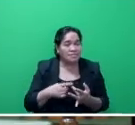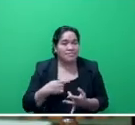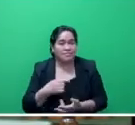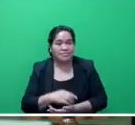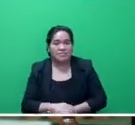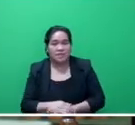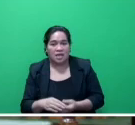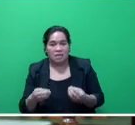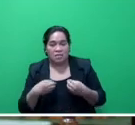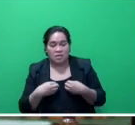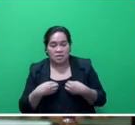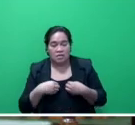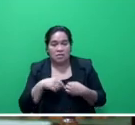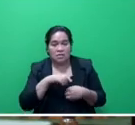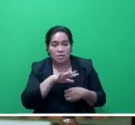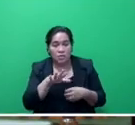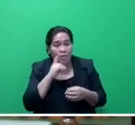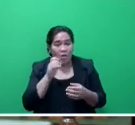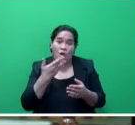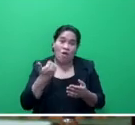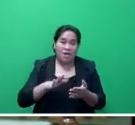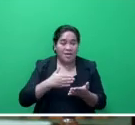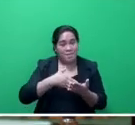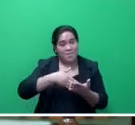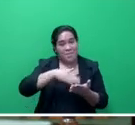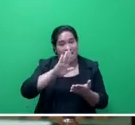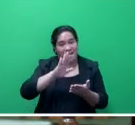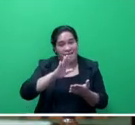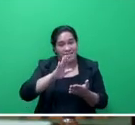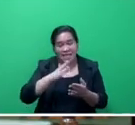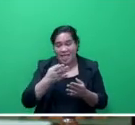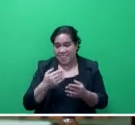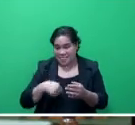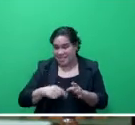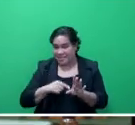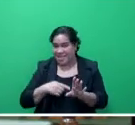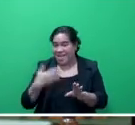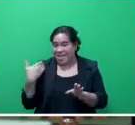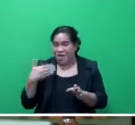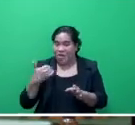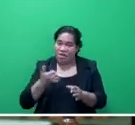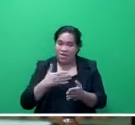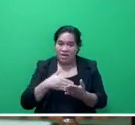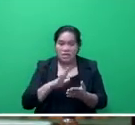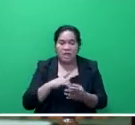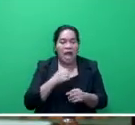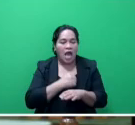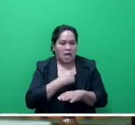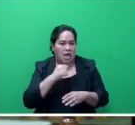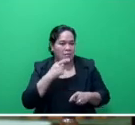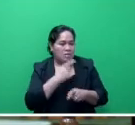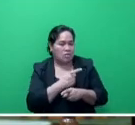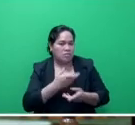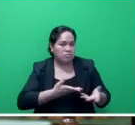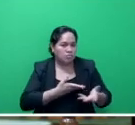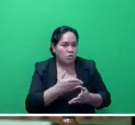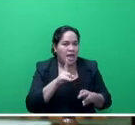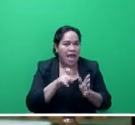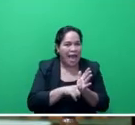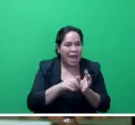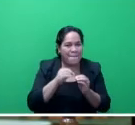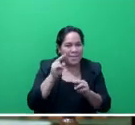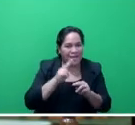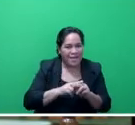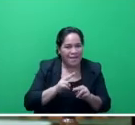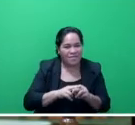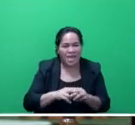With the passing of the National Payment Scheme, which this Parliament passed earlier this year, government is actively discussing with RBF and commercial banks ways